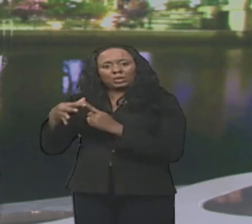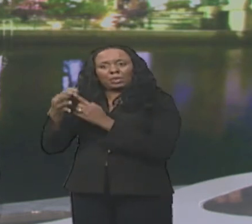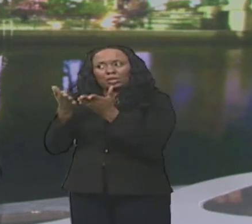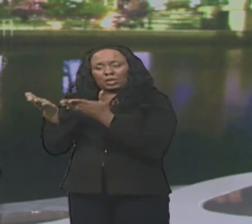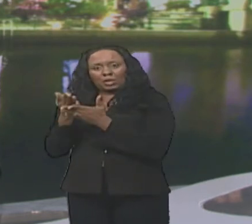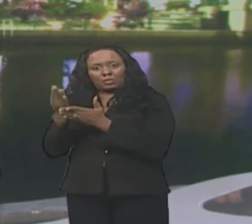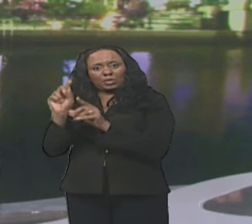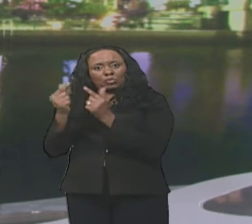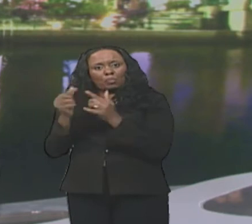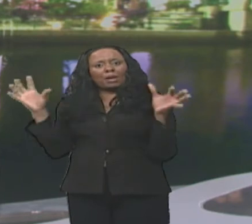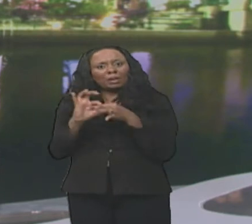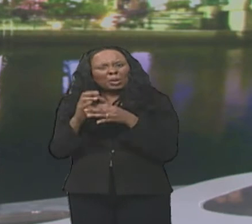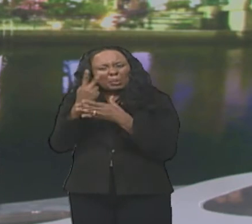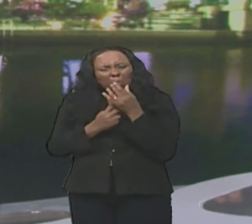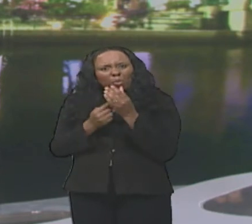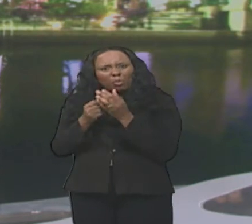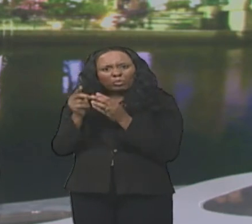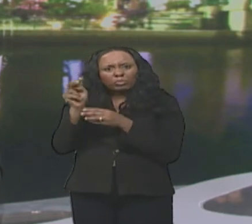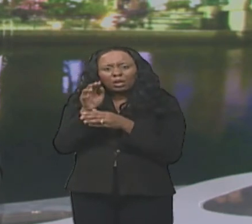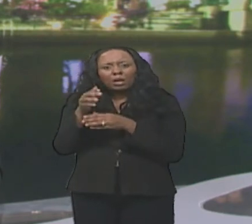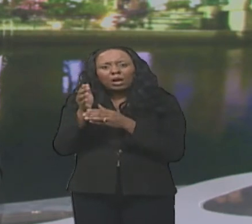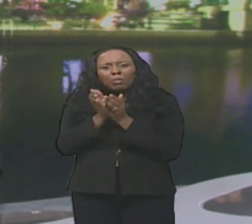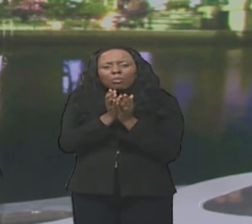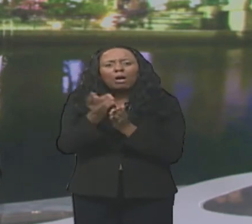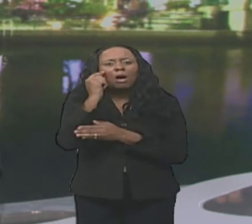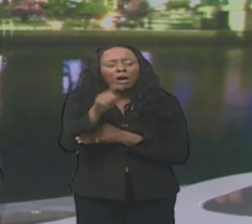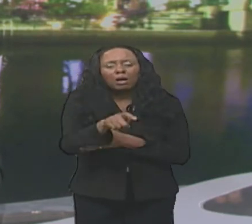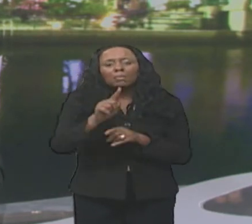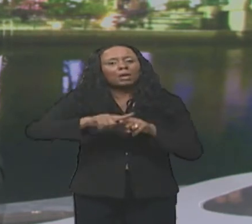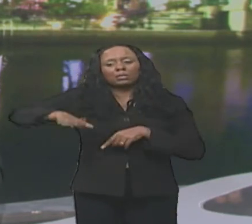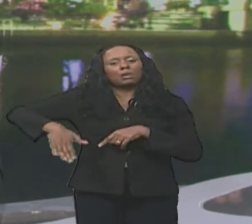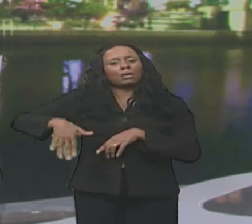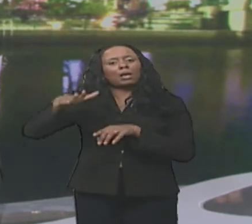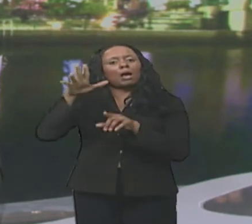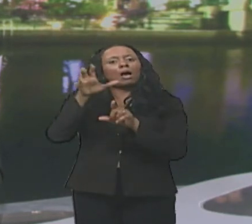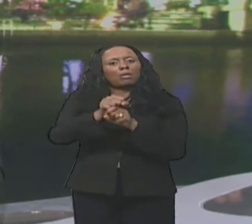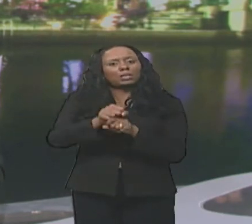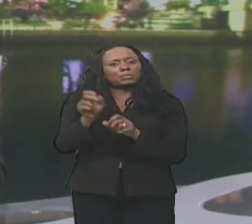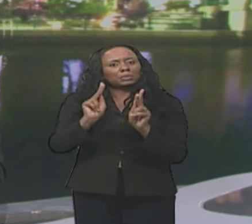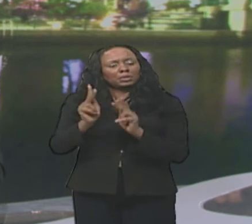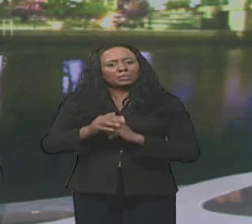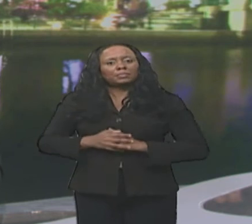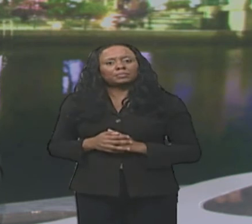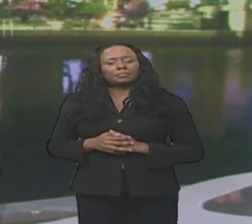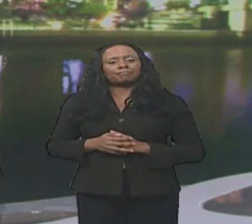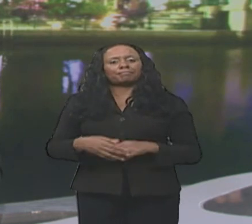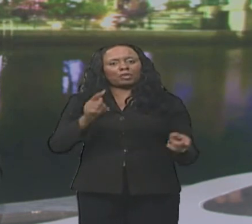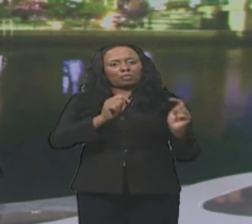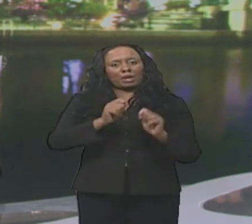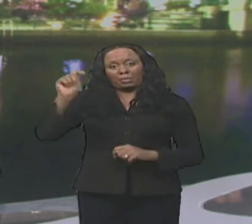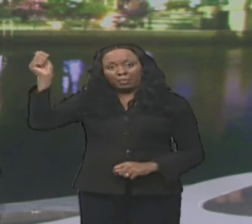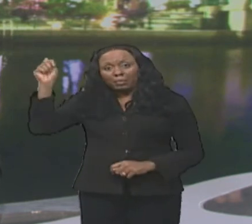Unit. Police say a fishing vessel was confiscated, however, no arrests were made. In Trinidad and Tobago,